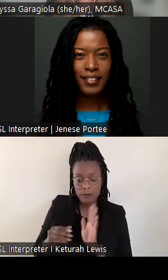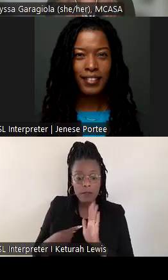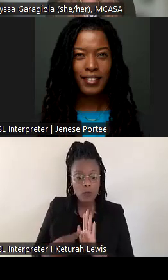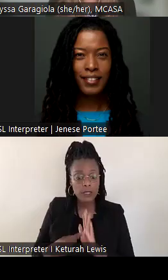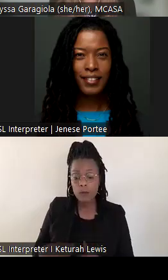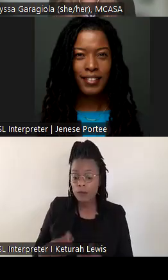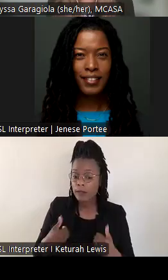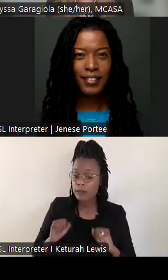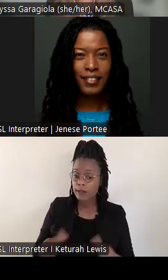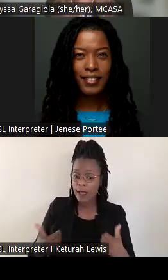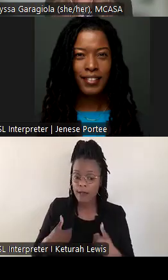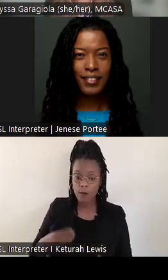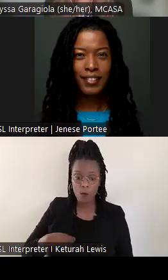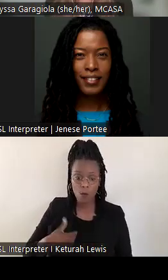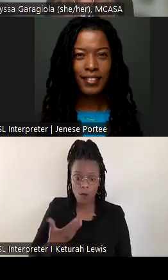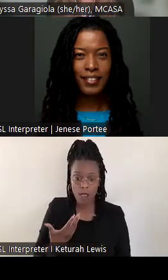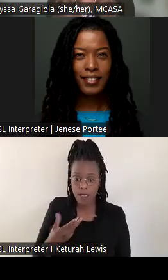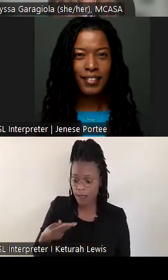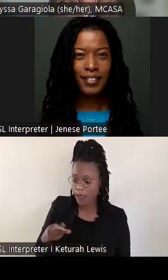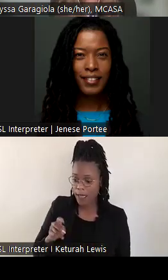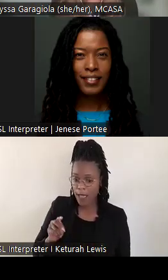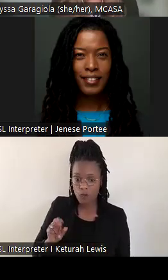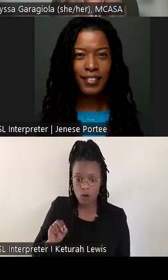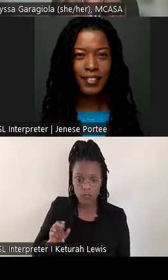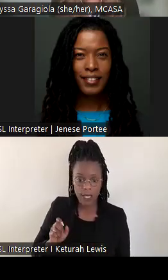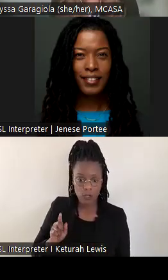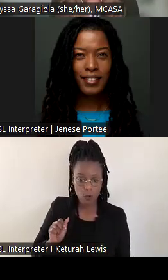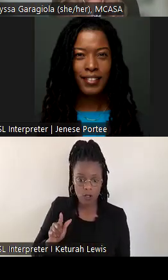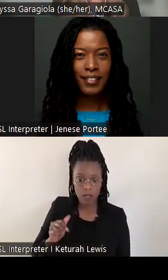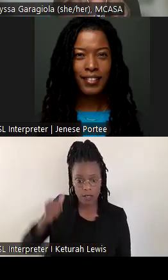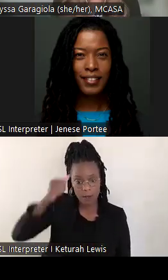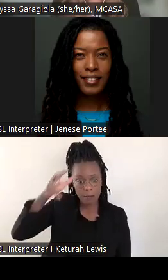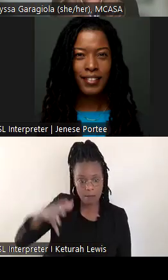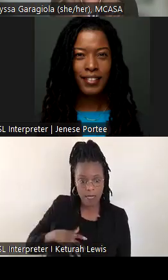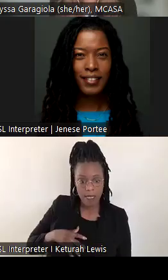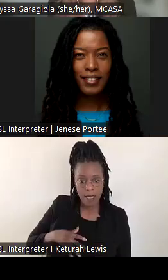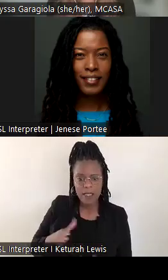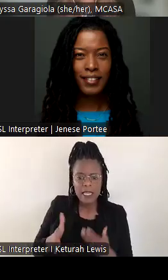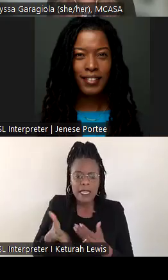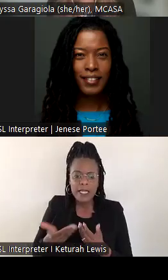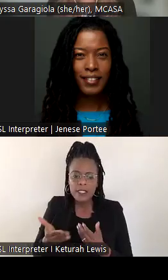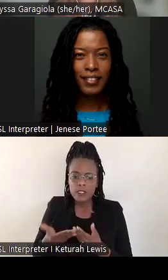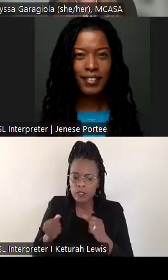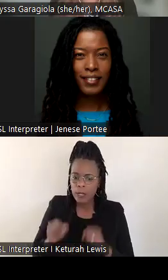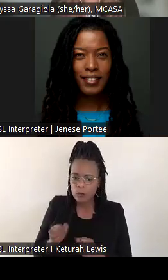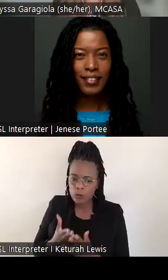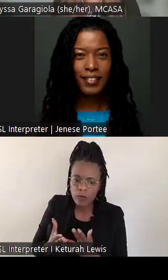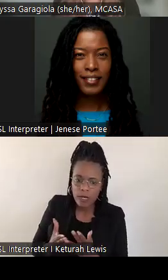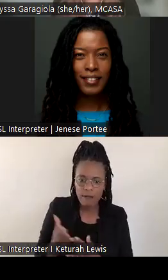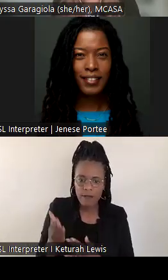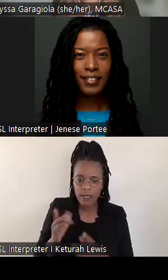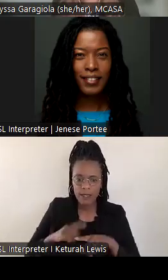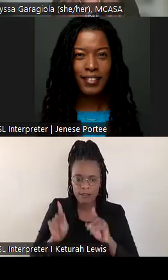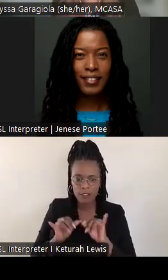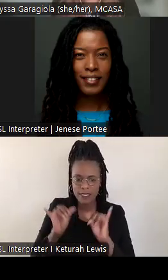man and have an easier time navigating different systems in our society than a Black heterosexual man. So even though